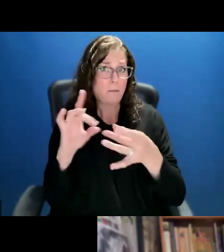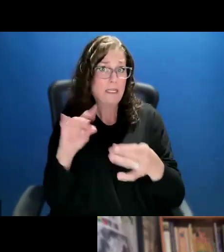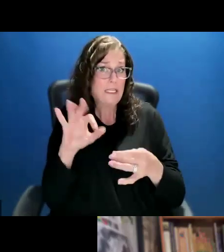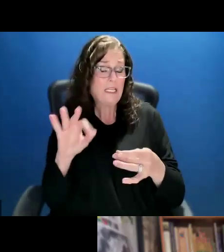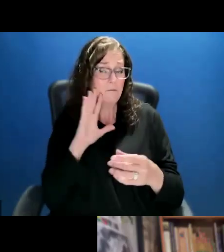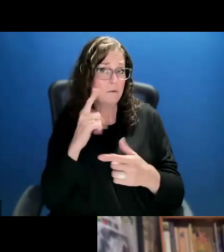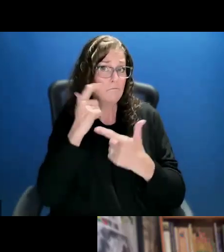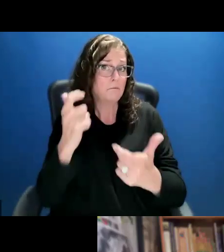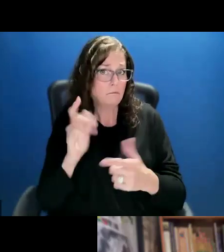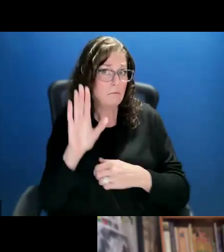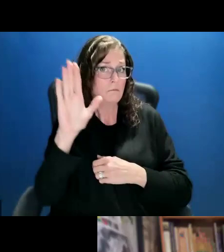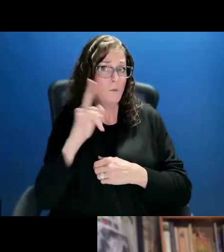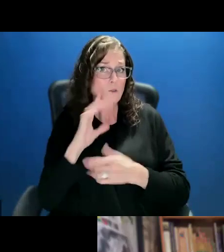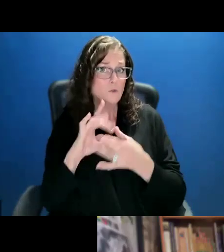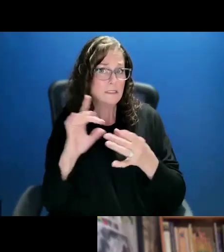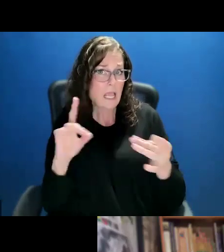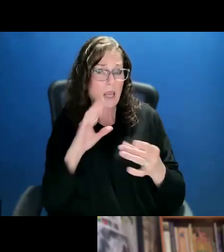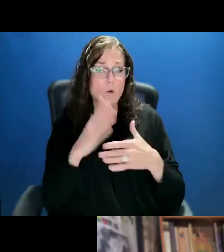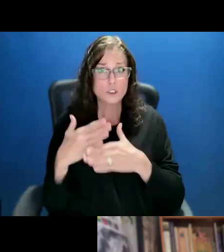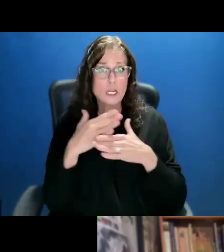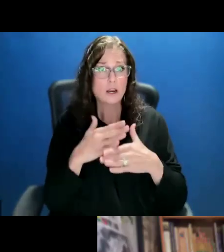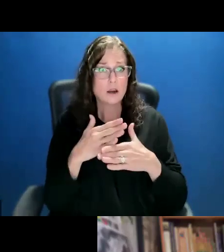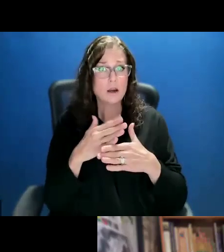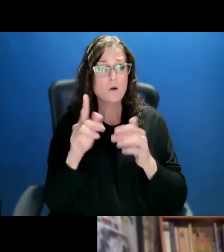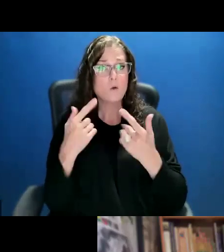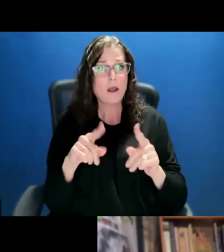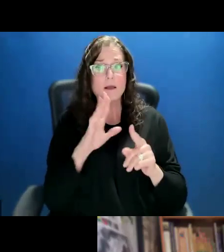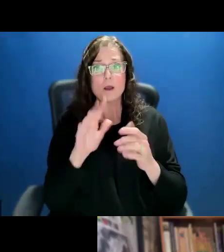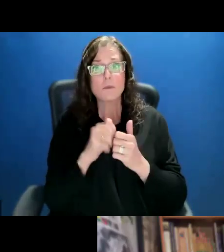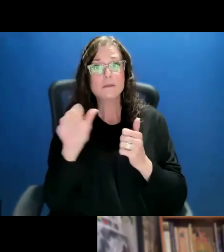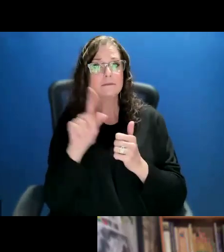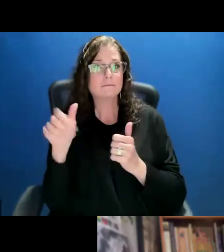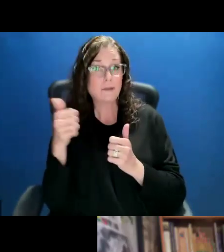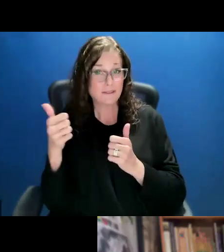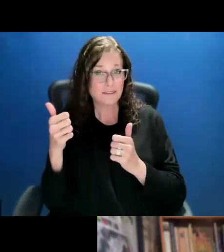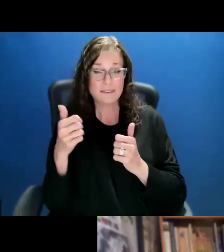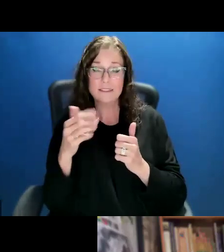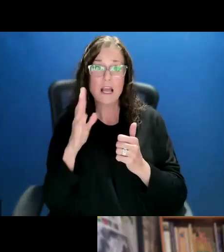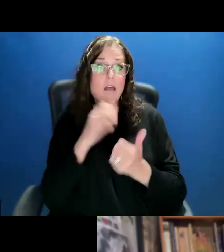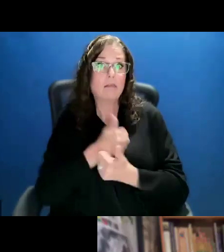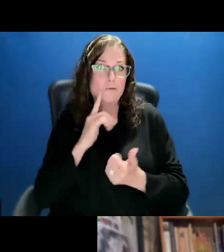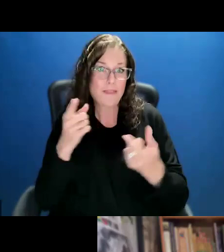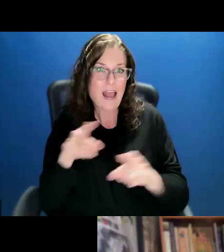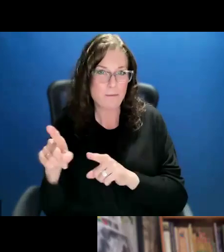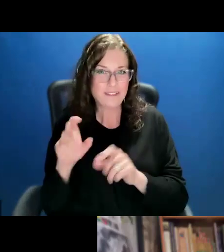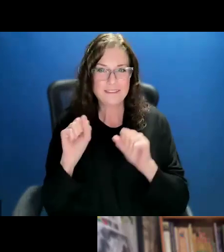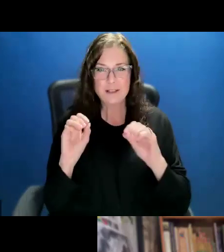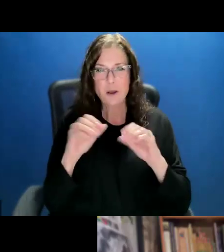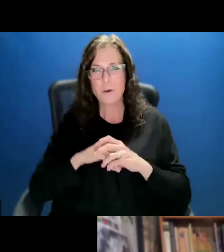there's something you'd like to say or share when I'm talking about something with someone. I love it when that happens.